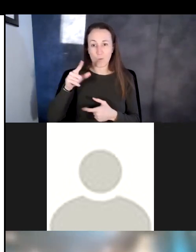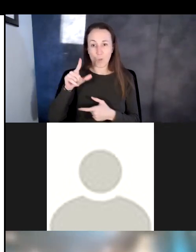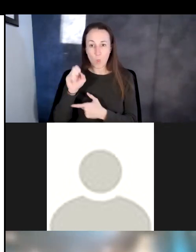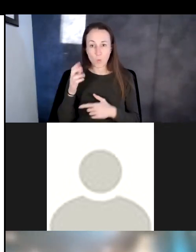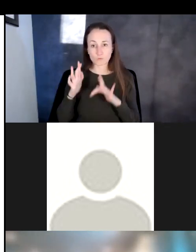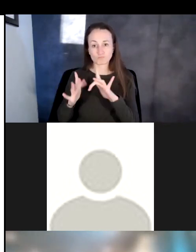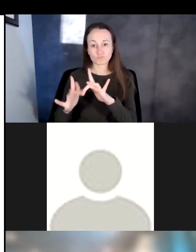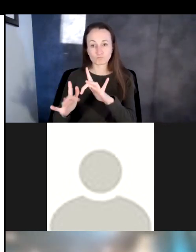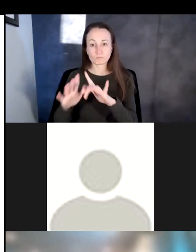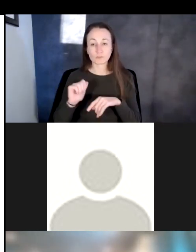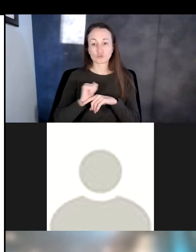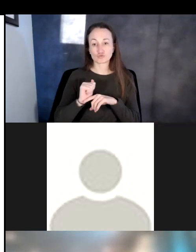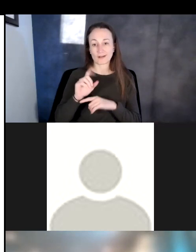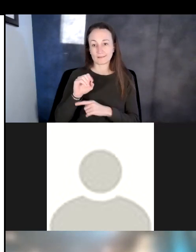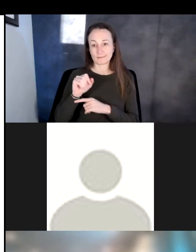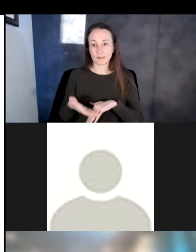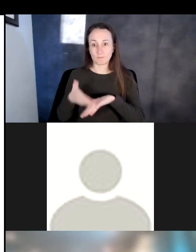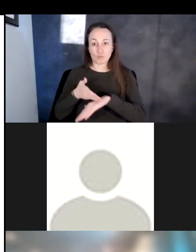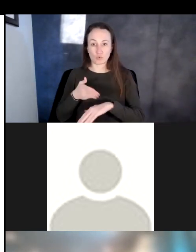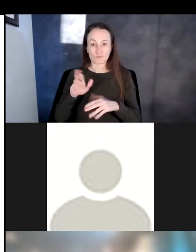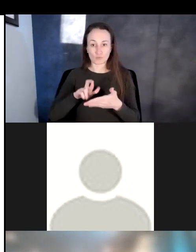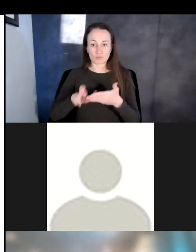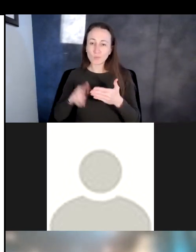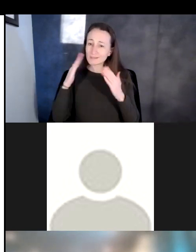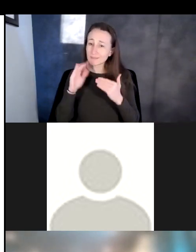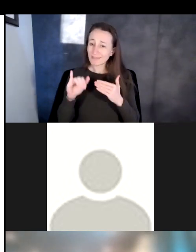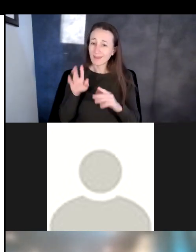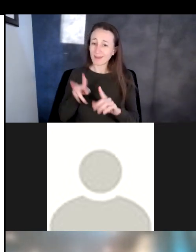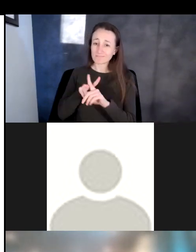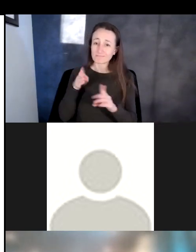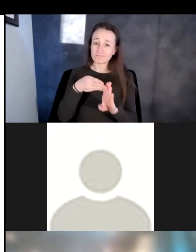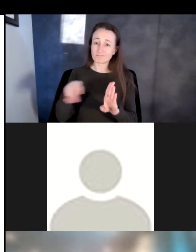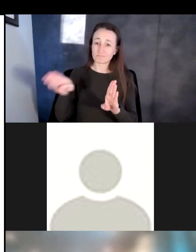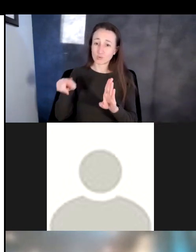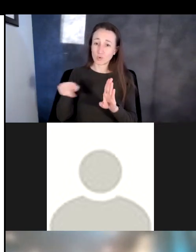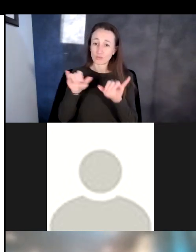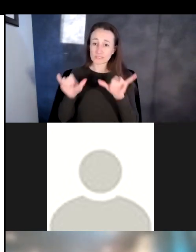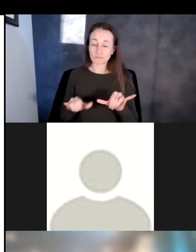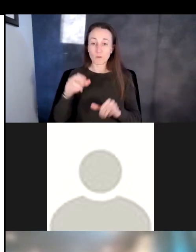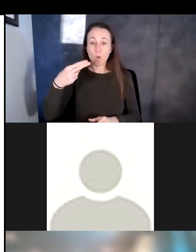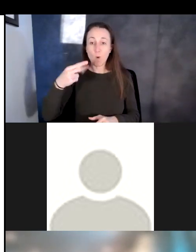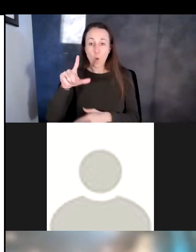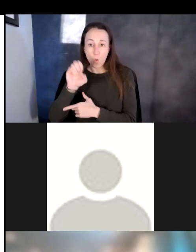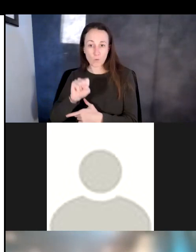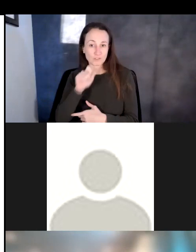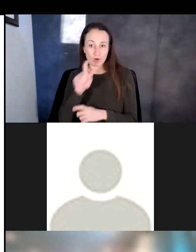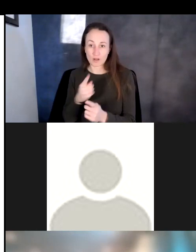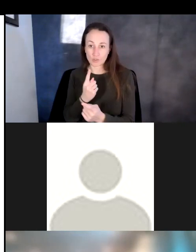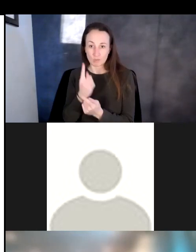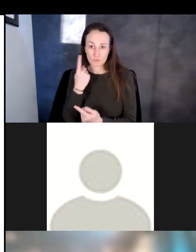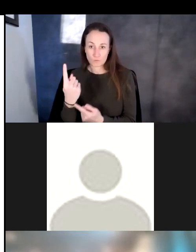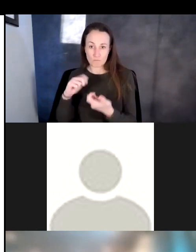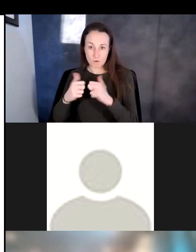data improves MLDE results. And we would expect that this generalizes to other systems as well. Holes aren't a unique problem to MLDE. This is